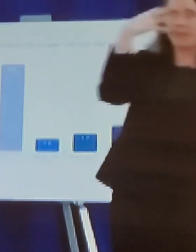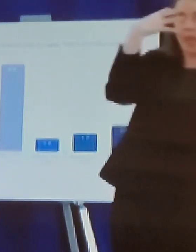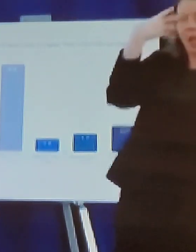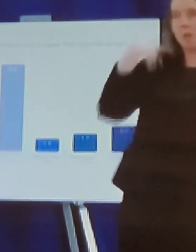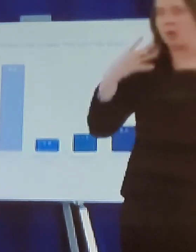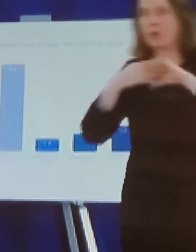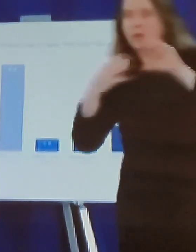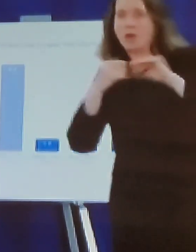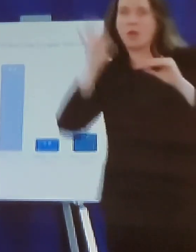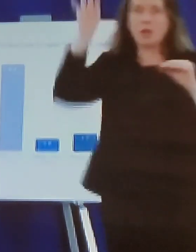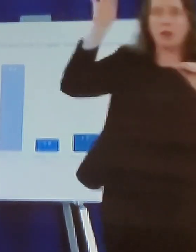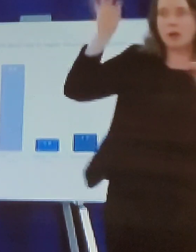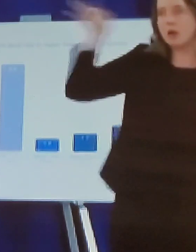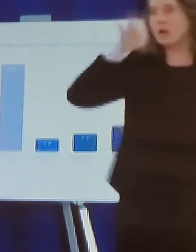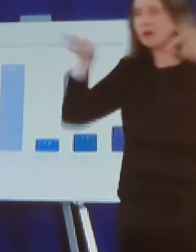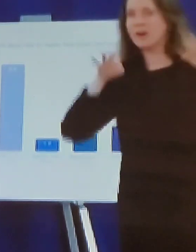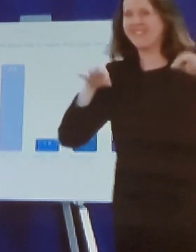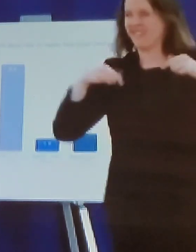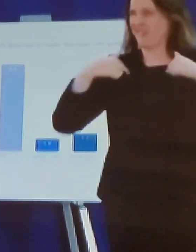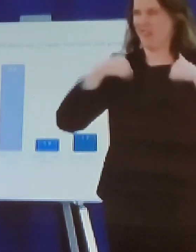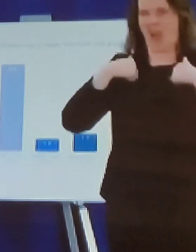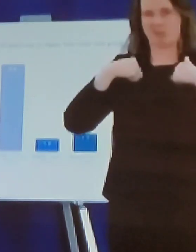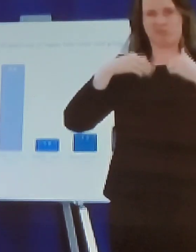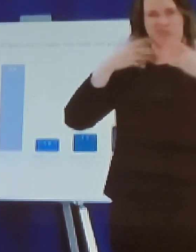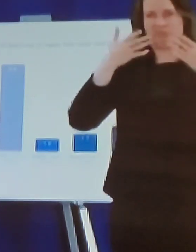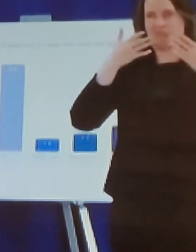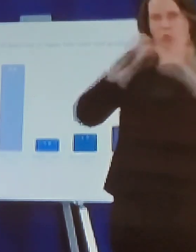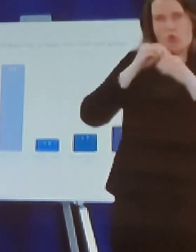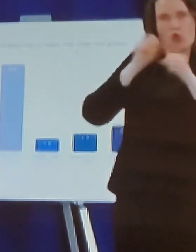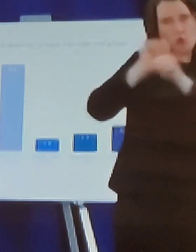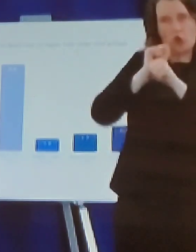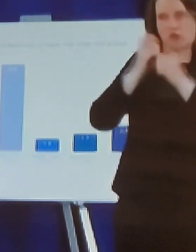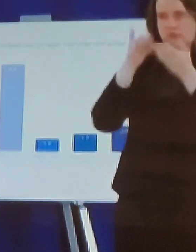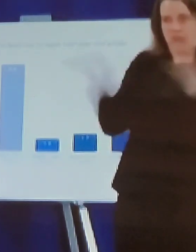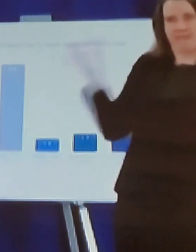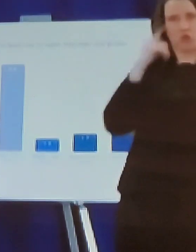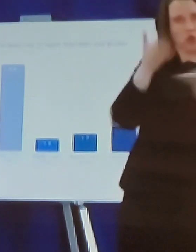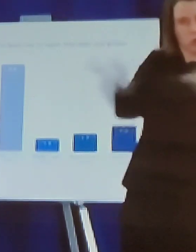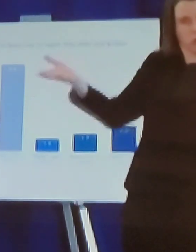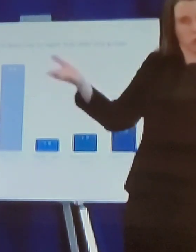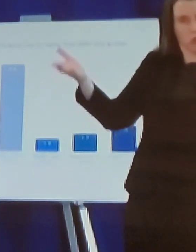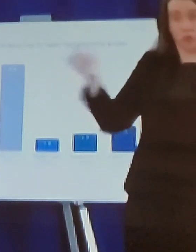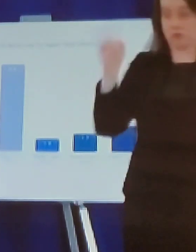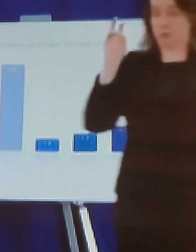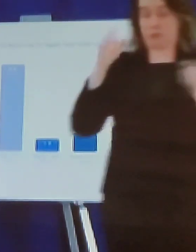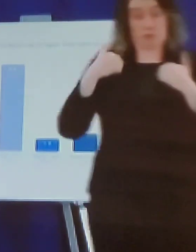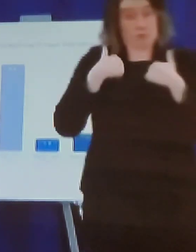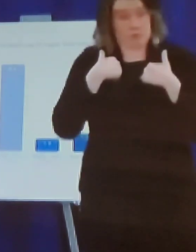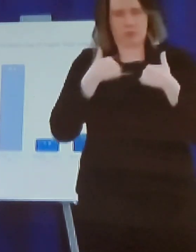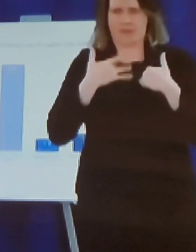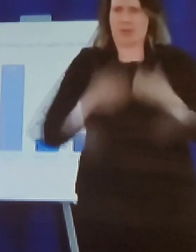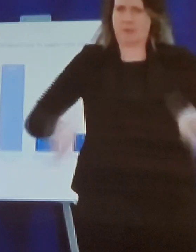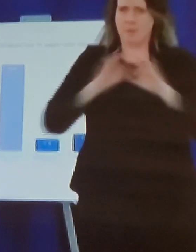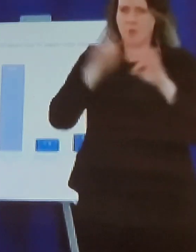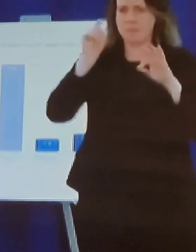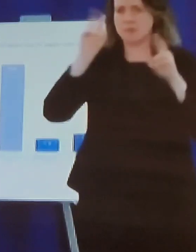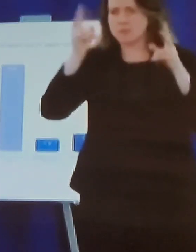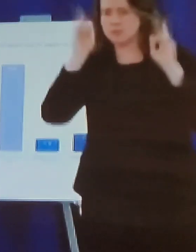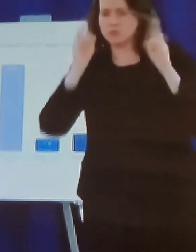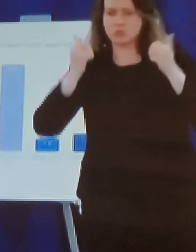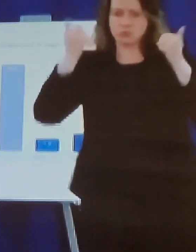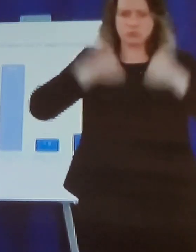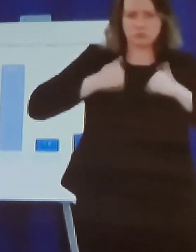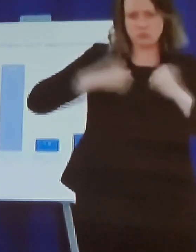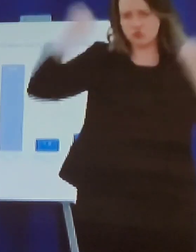And, you know, I'm a person who I take my personal hygiene very seriously. As I said, I felt like I needed